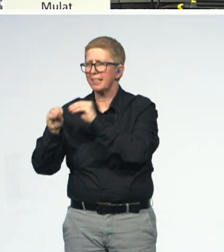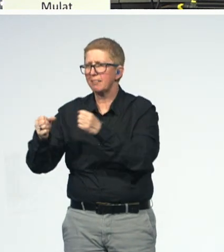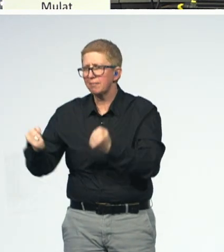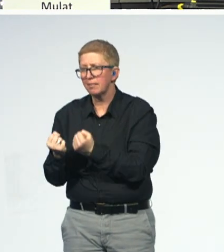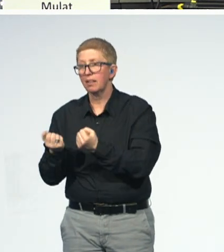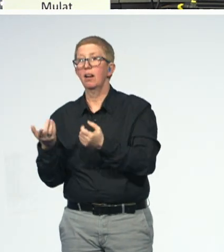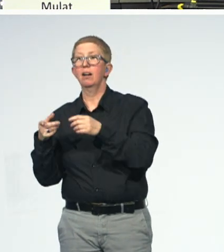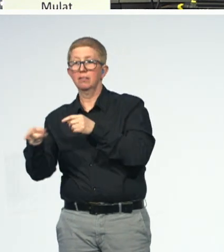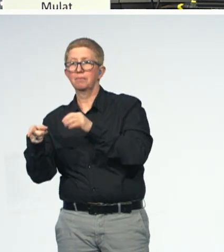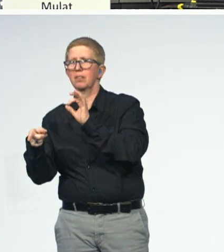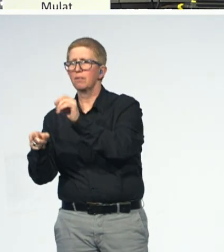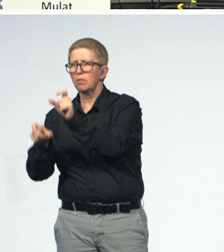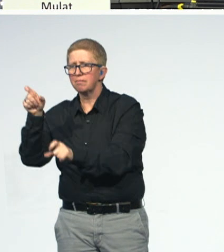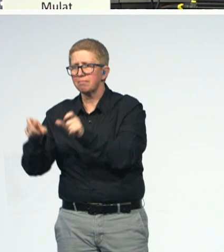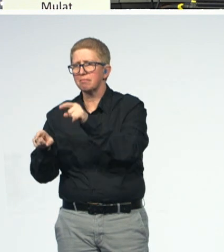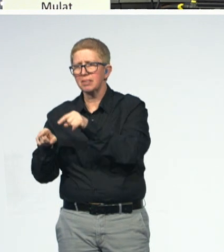and educational officials.